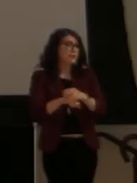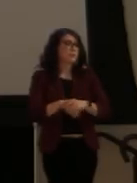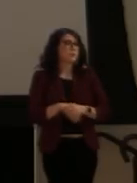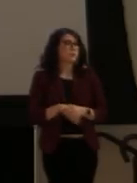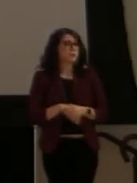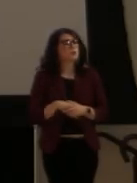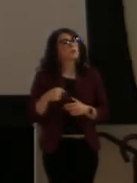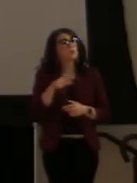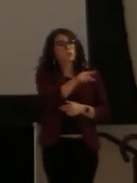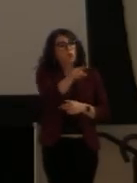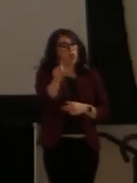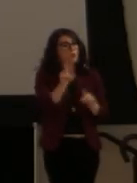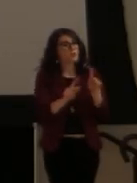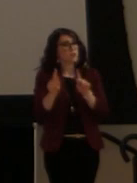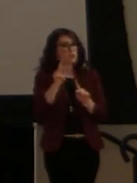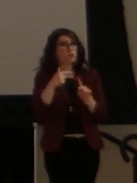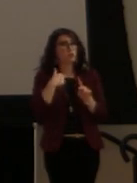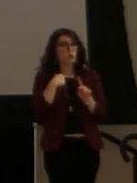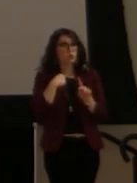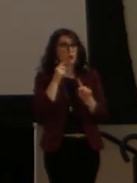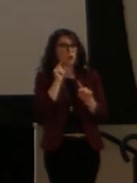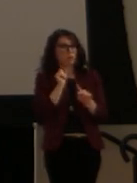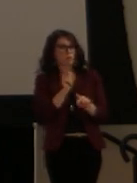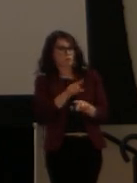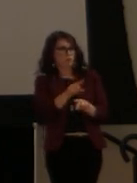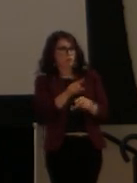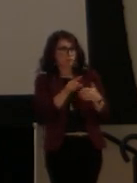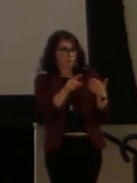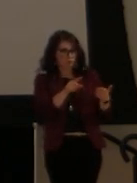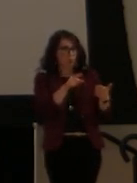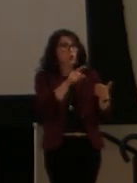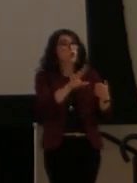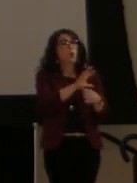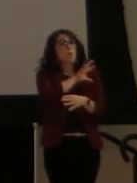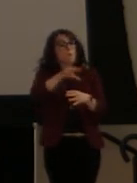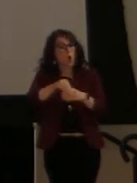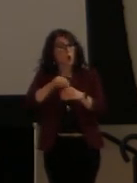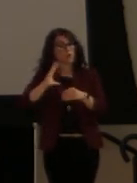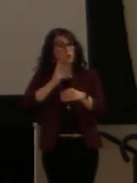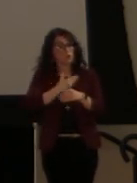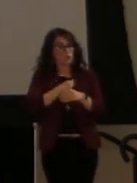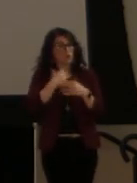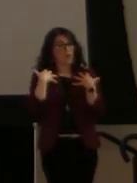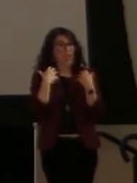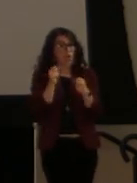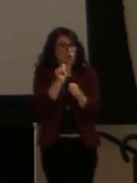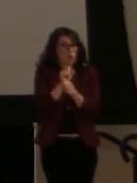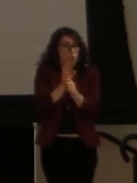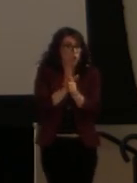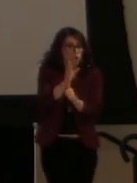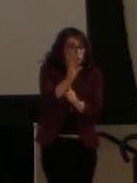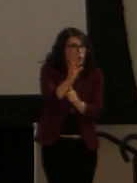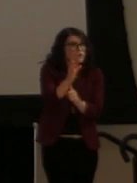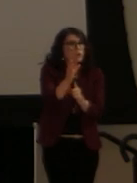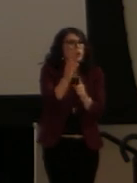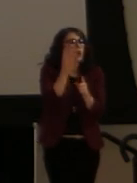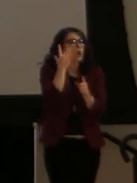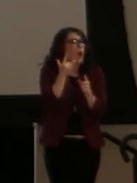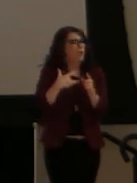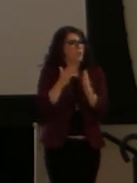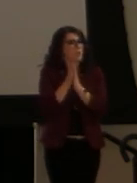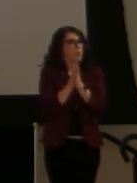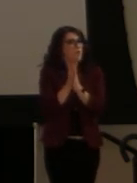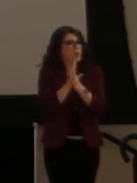individuals and said, what motivated you to be part of the transgender health workforce? They said filling a need